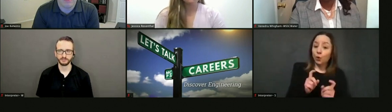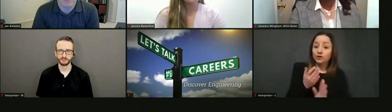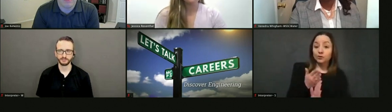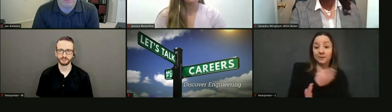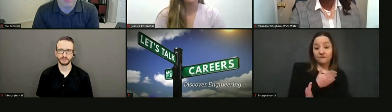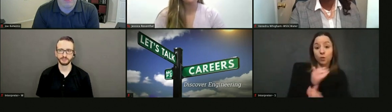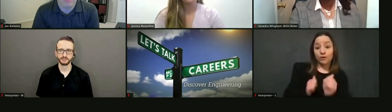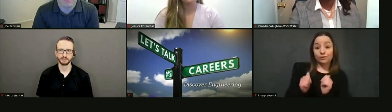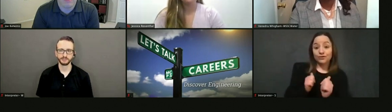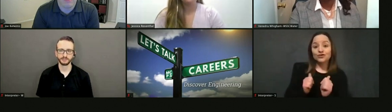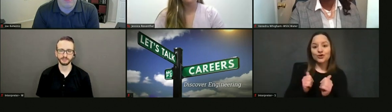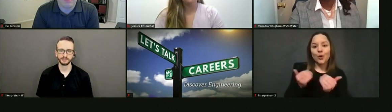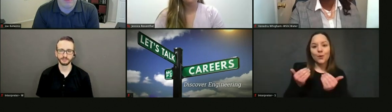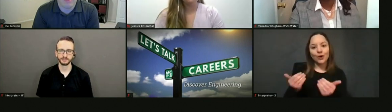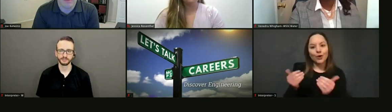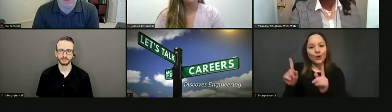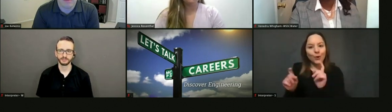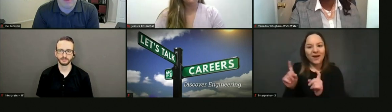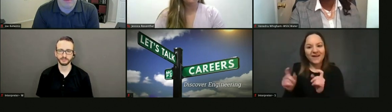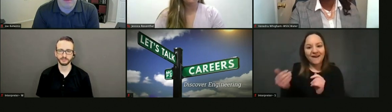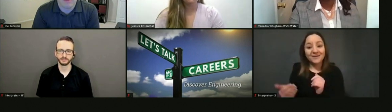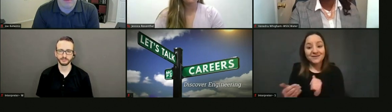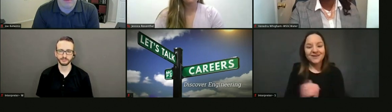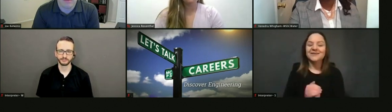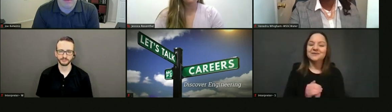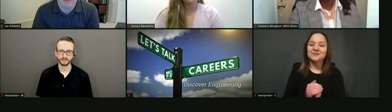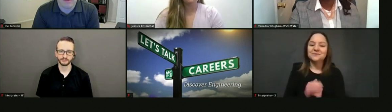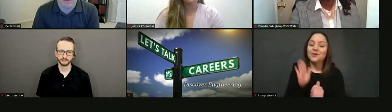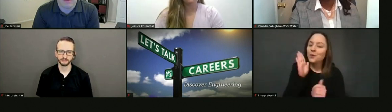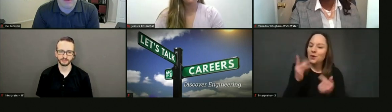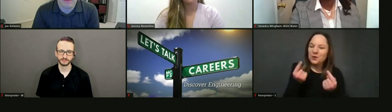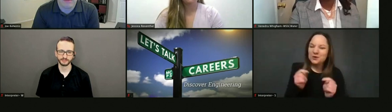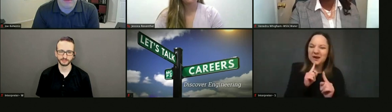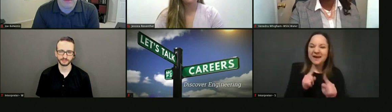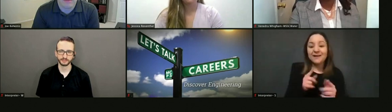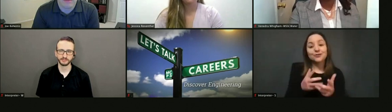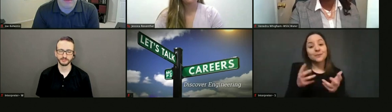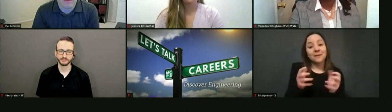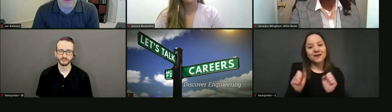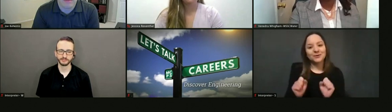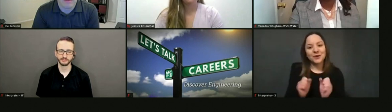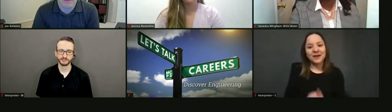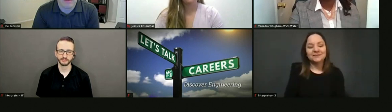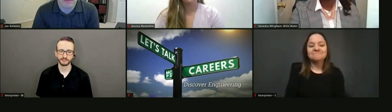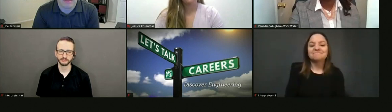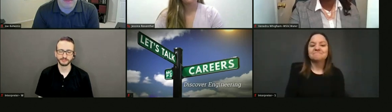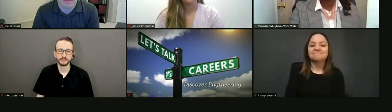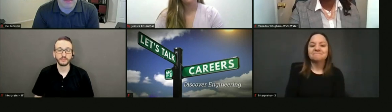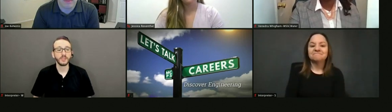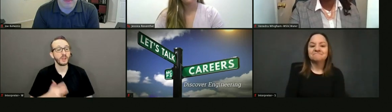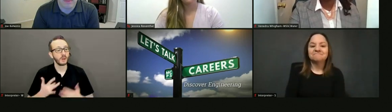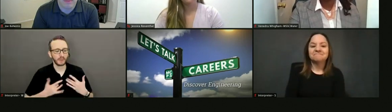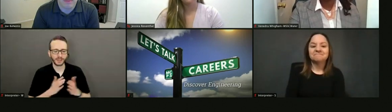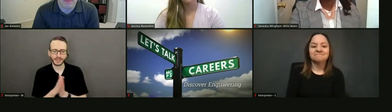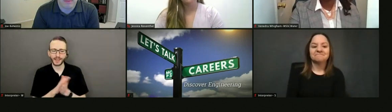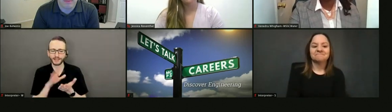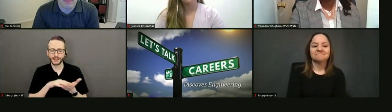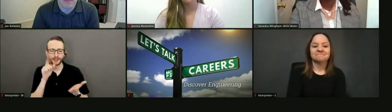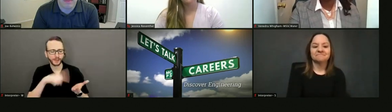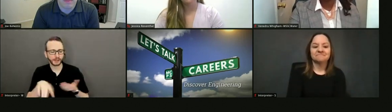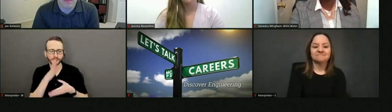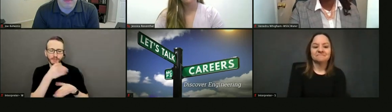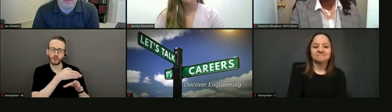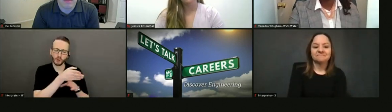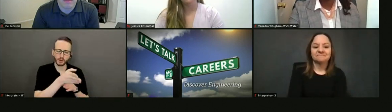went to Farmland Elementary, Tilden Middle School, and Walter Johnson High School in Bethesda. And then I went on to The Ohio State University in